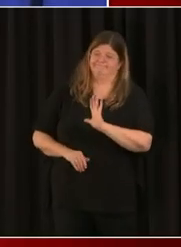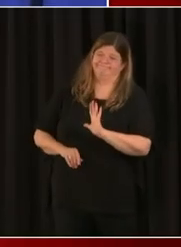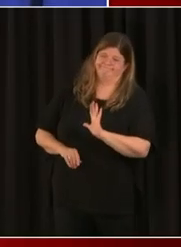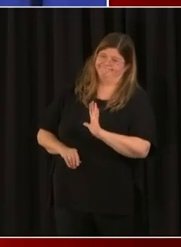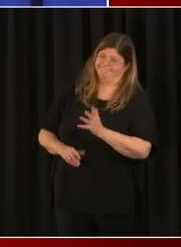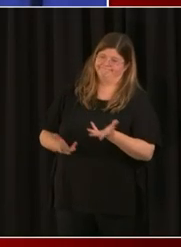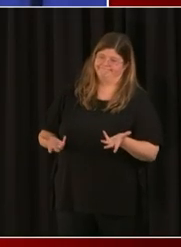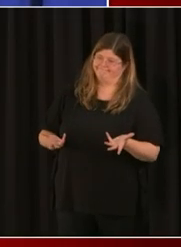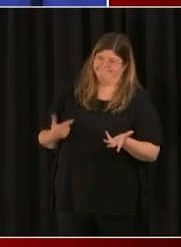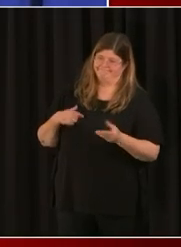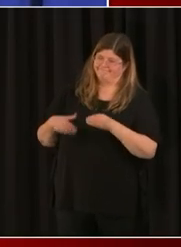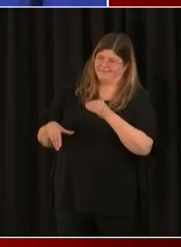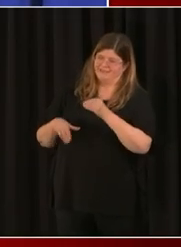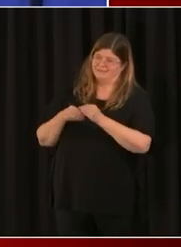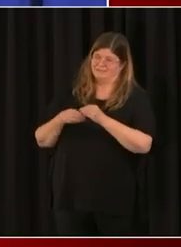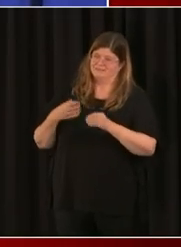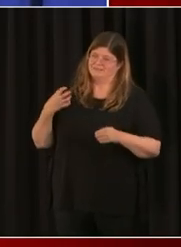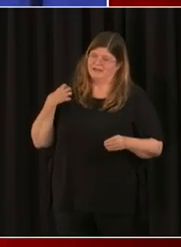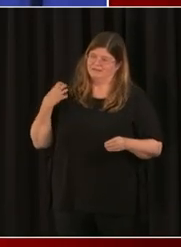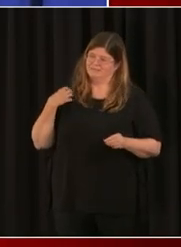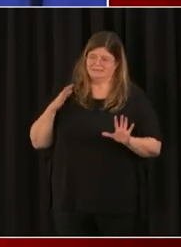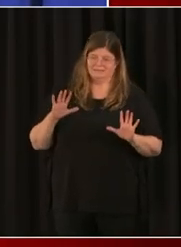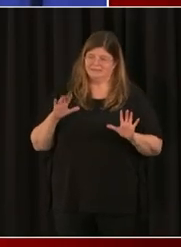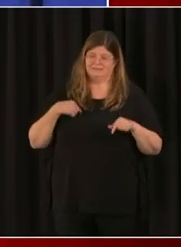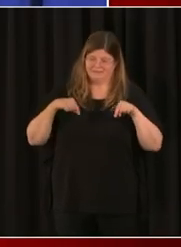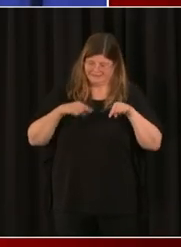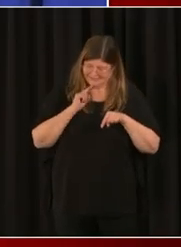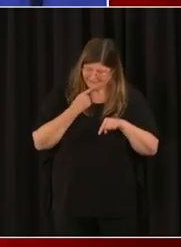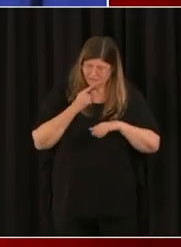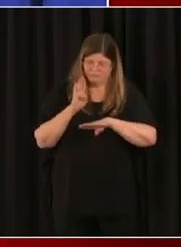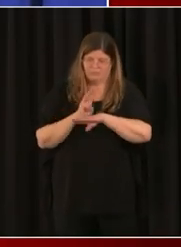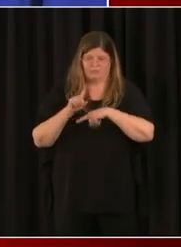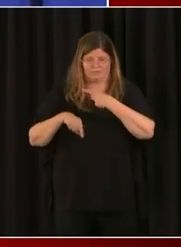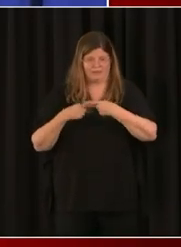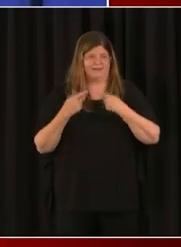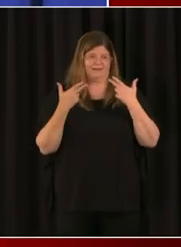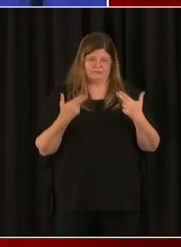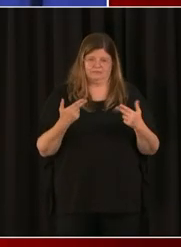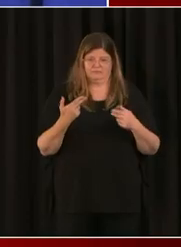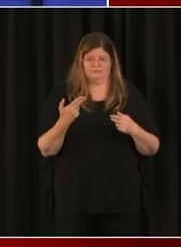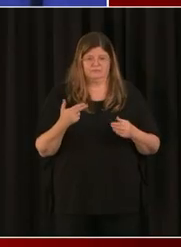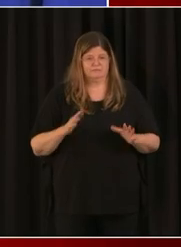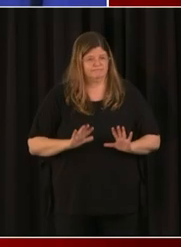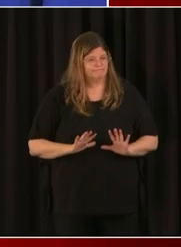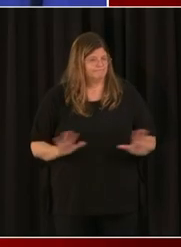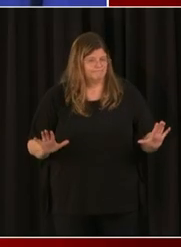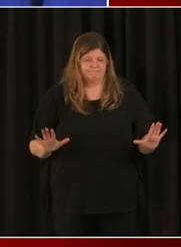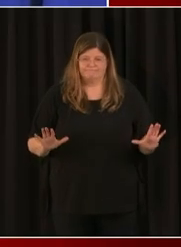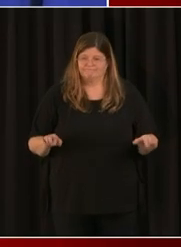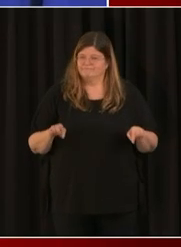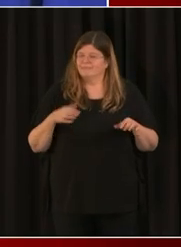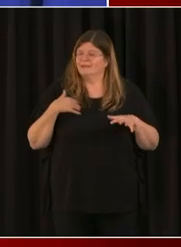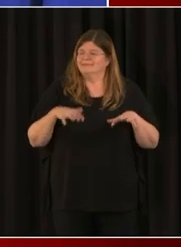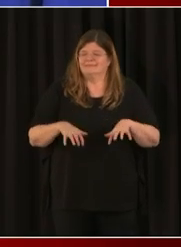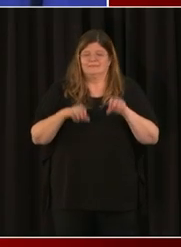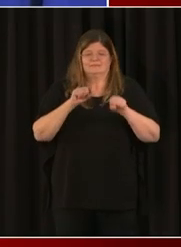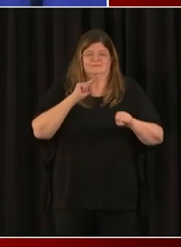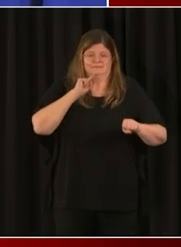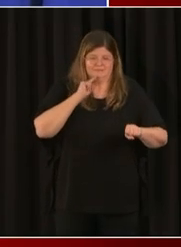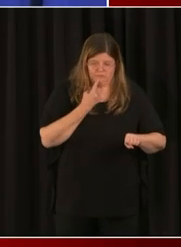says. This is serious business. We should all take very